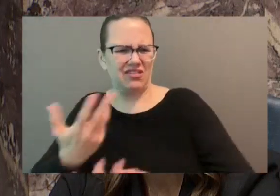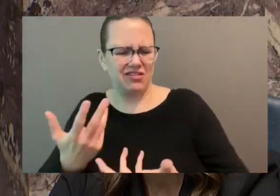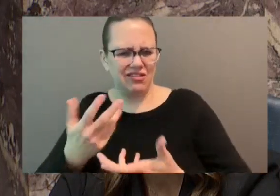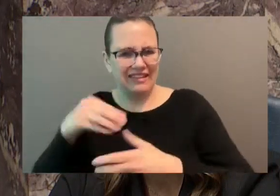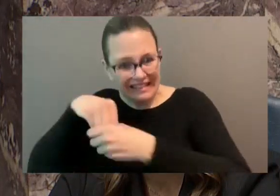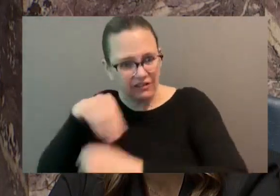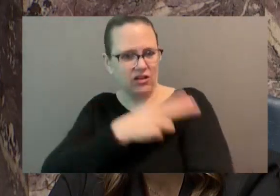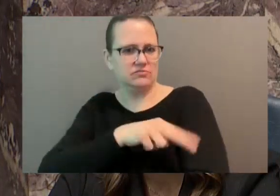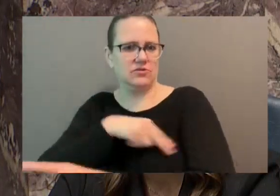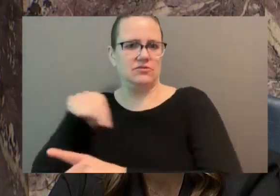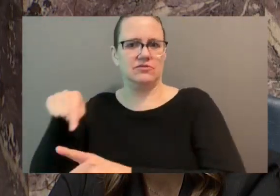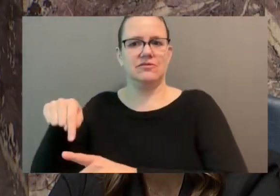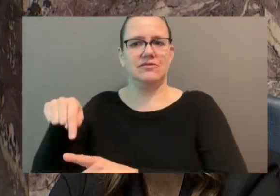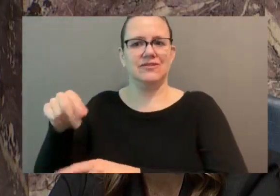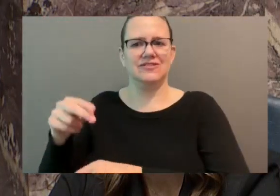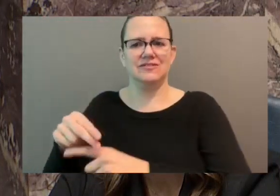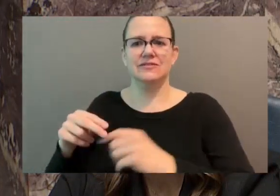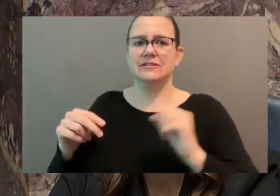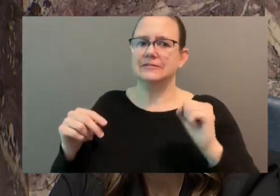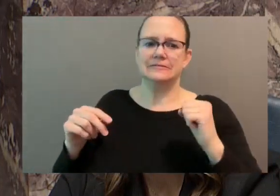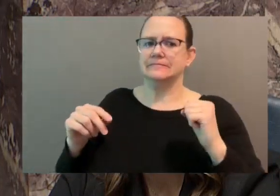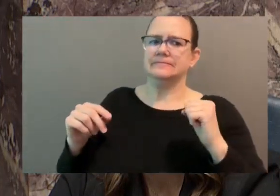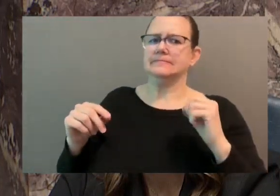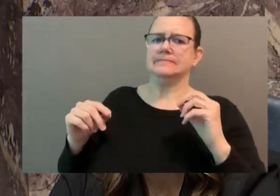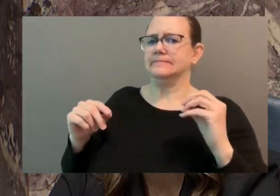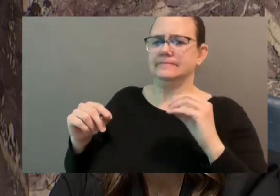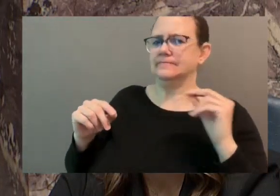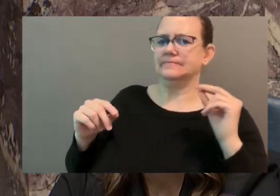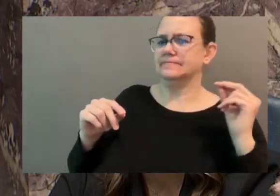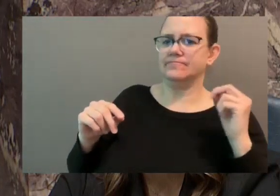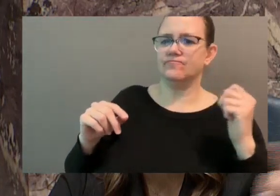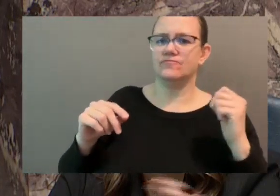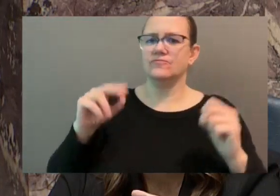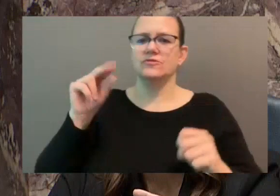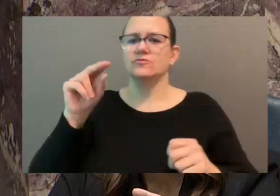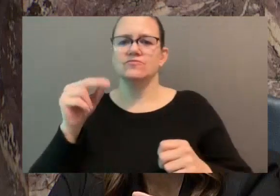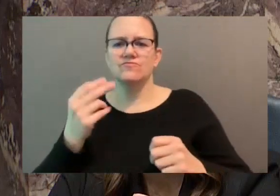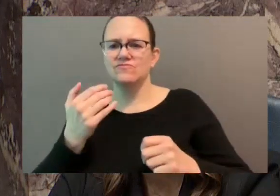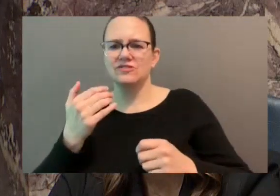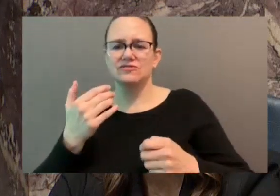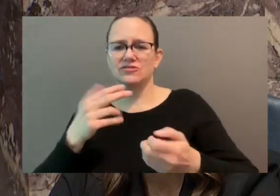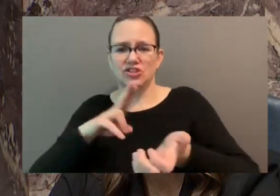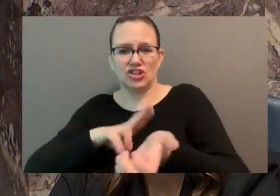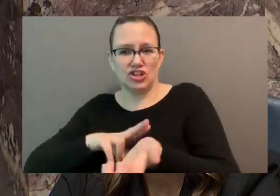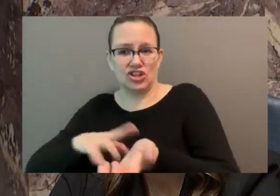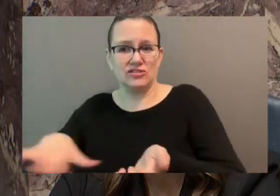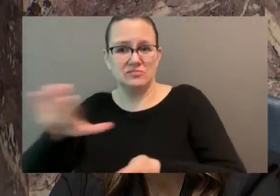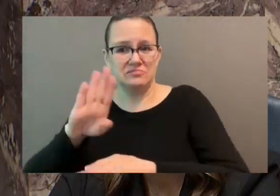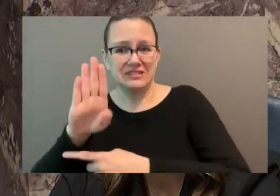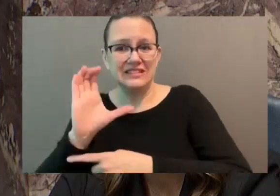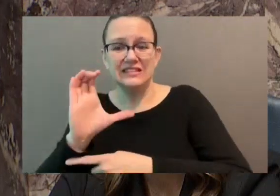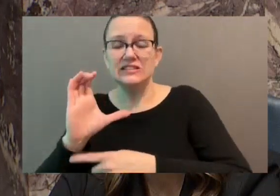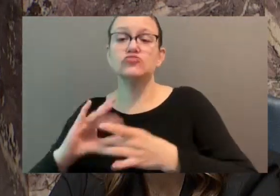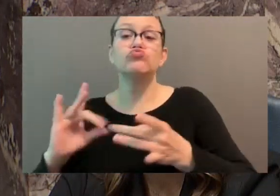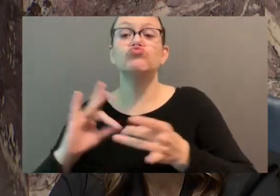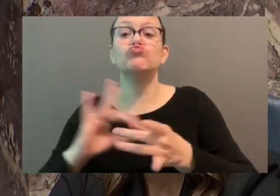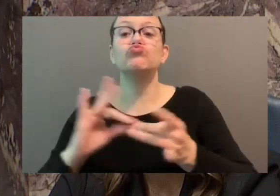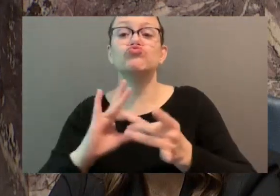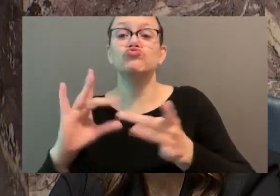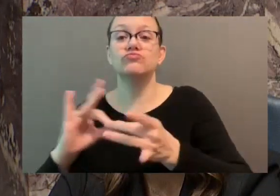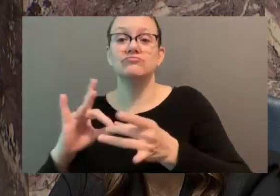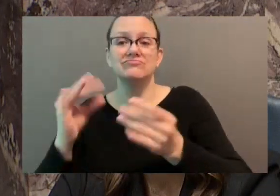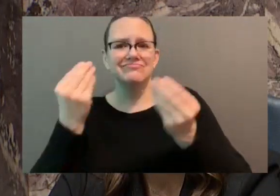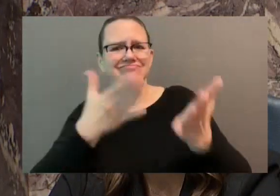nurses across this province are telling him, are telling us, and are telling British Columbians it has to stop. It is